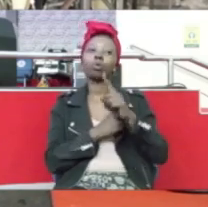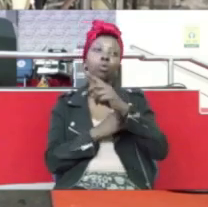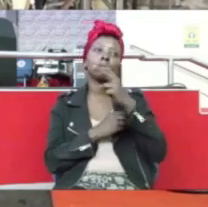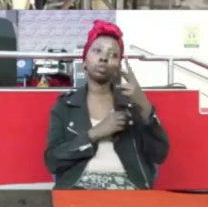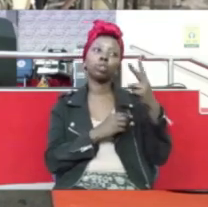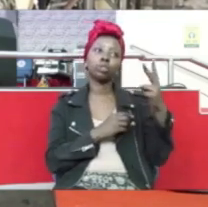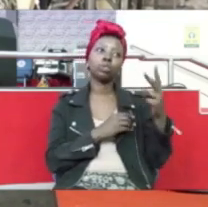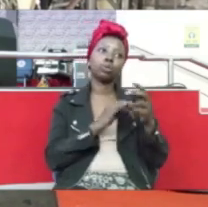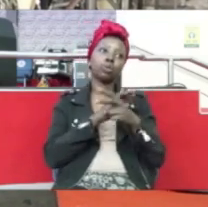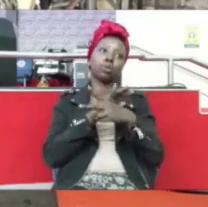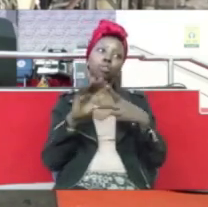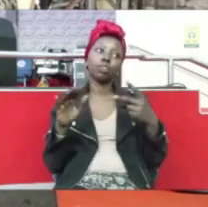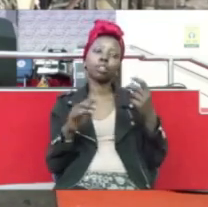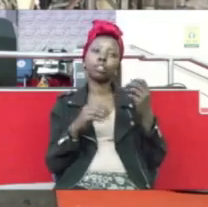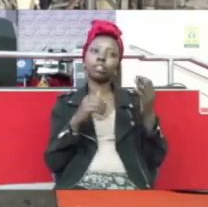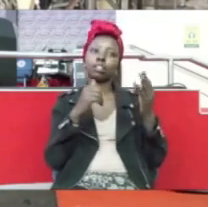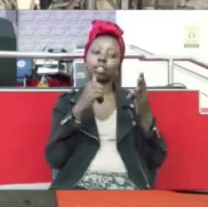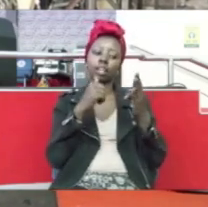122